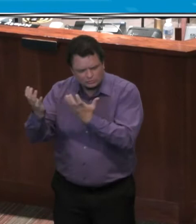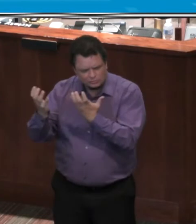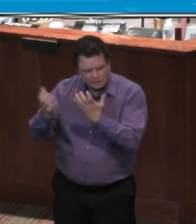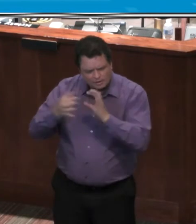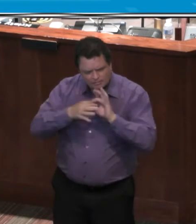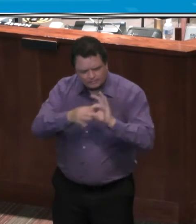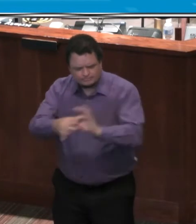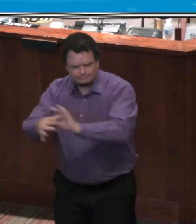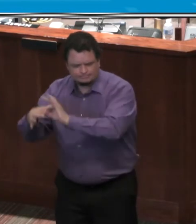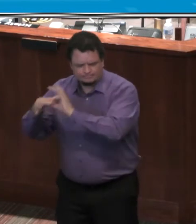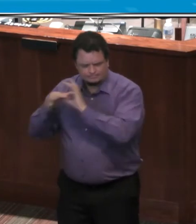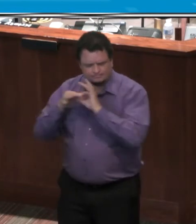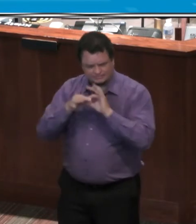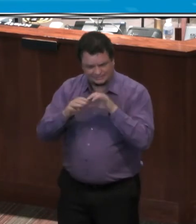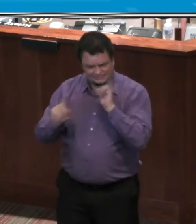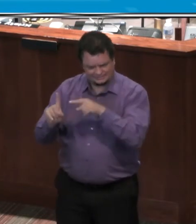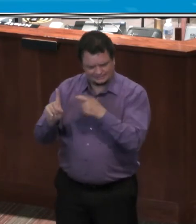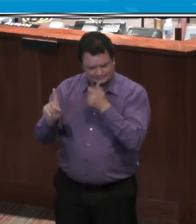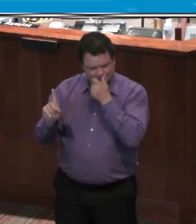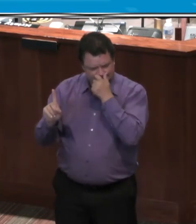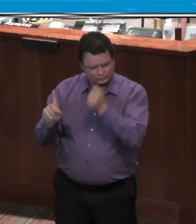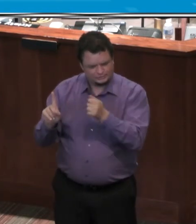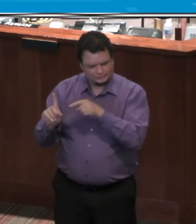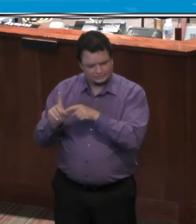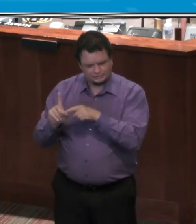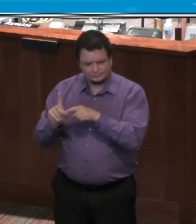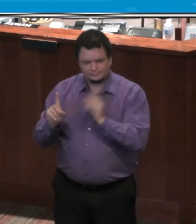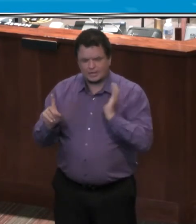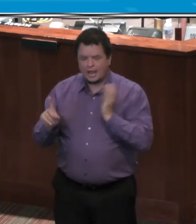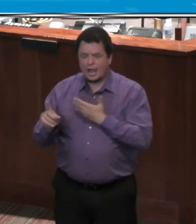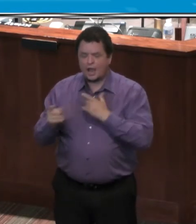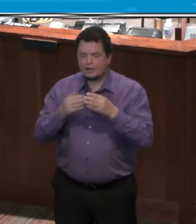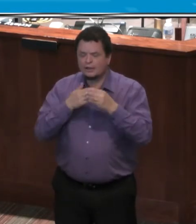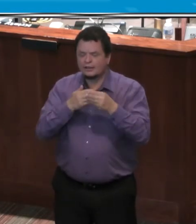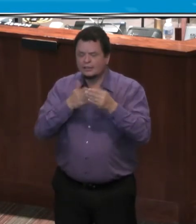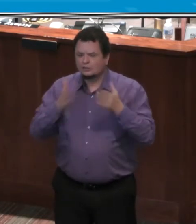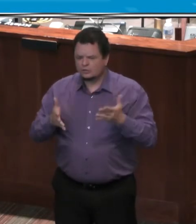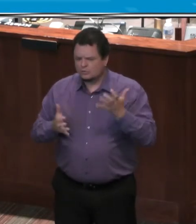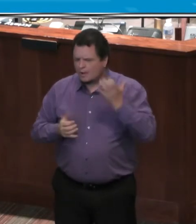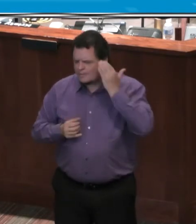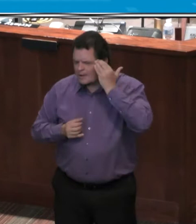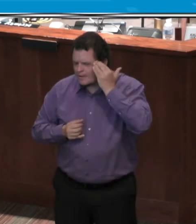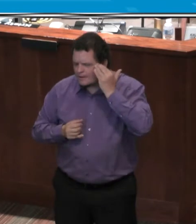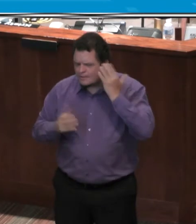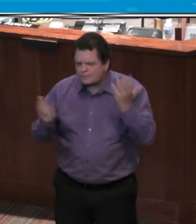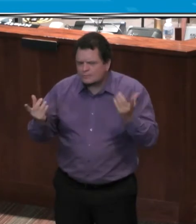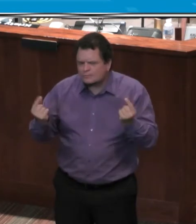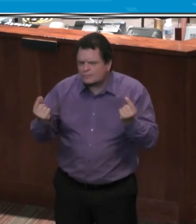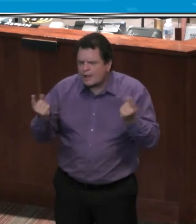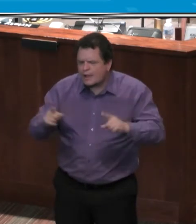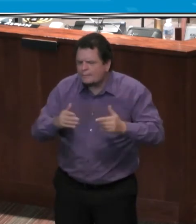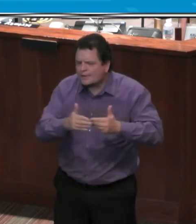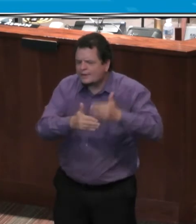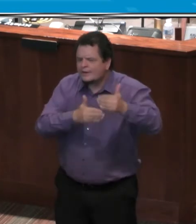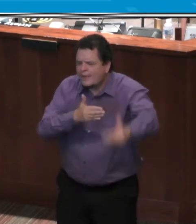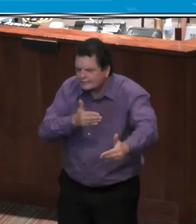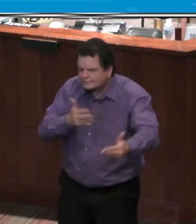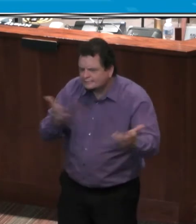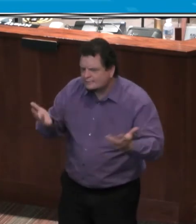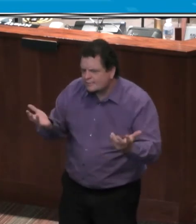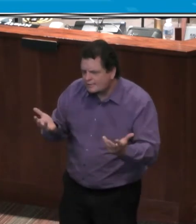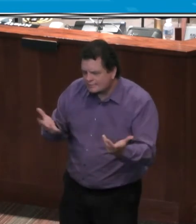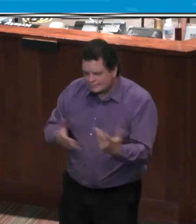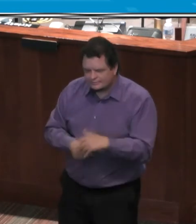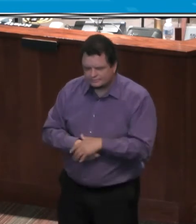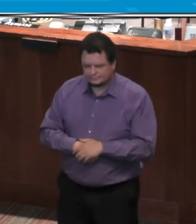see the next steps forward. However, the assessment really showed us our strengths, and it showed